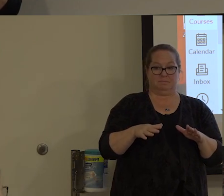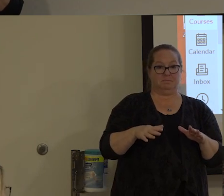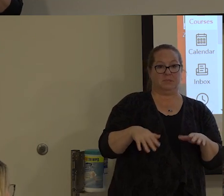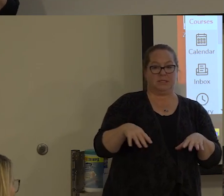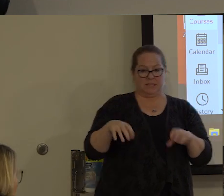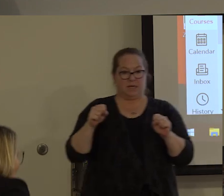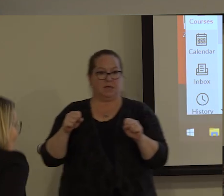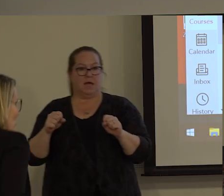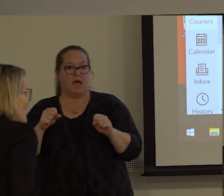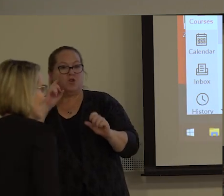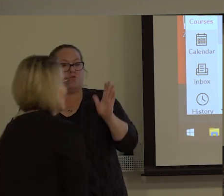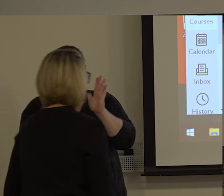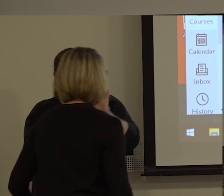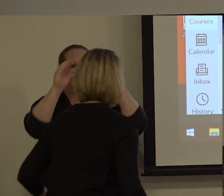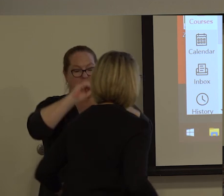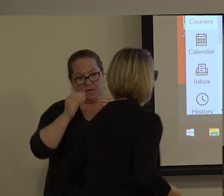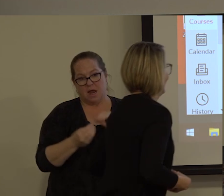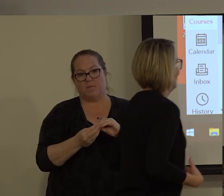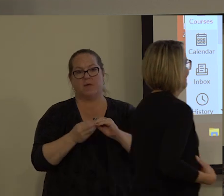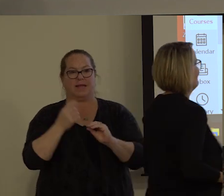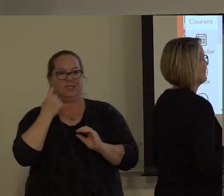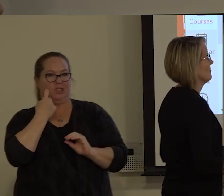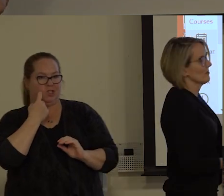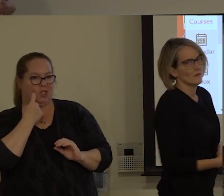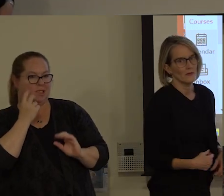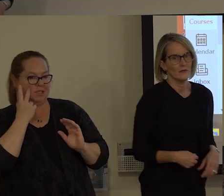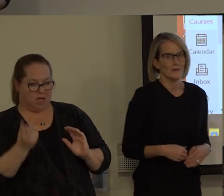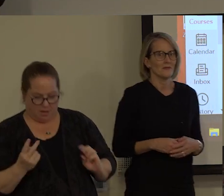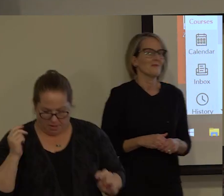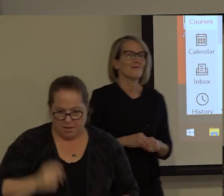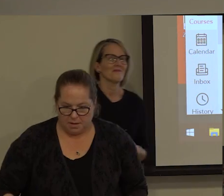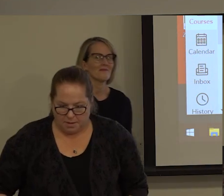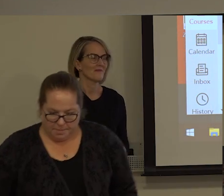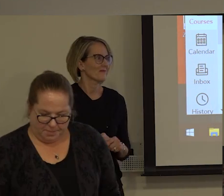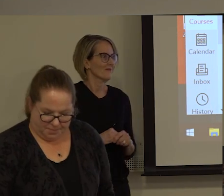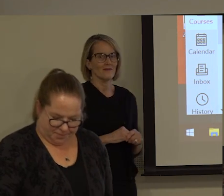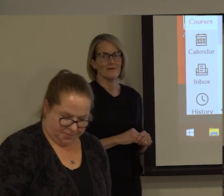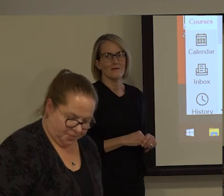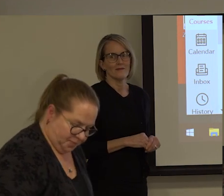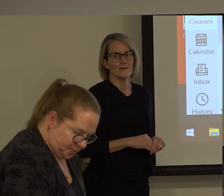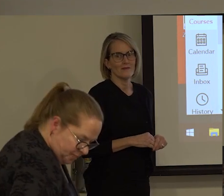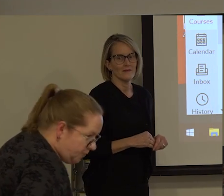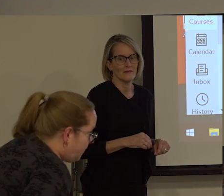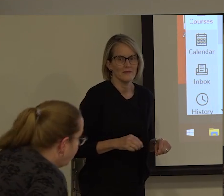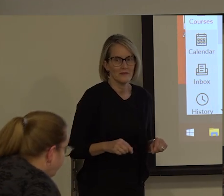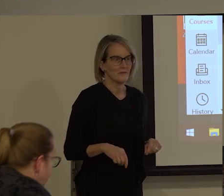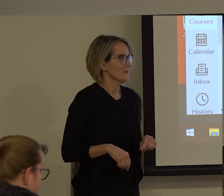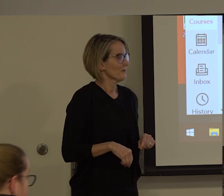Again, here they have to recognize the number that they just saw on the board, Marla has a question. so on and so forth.